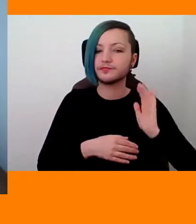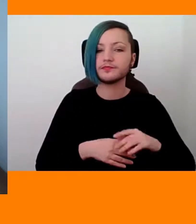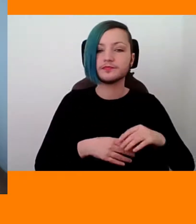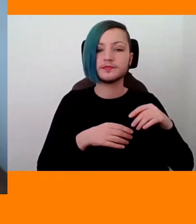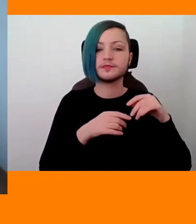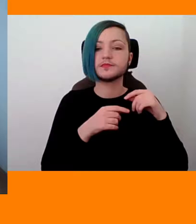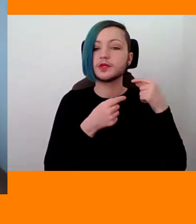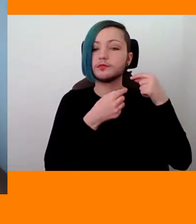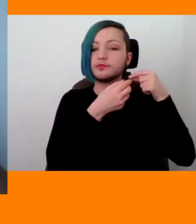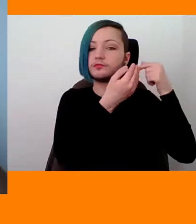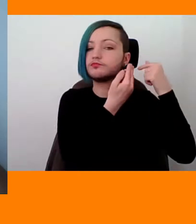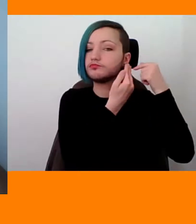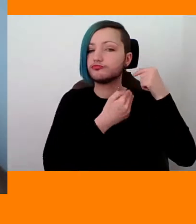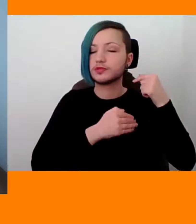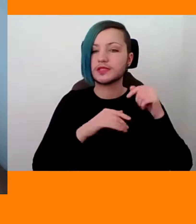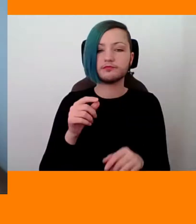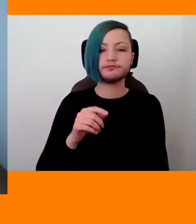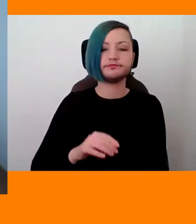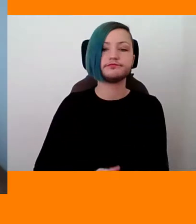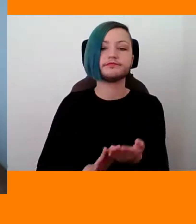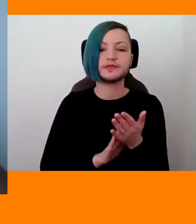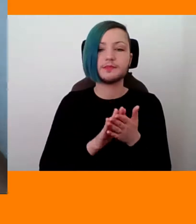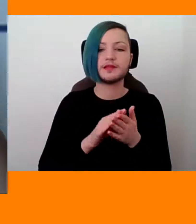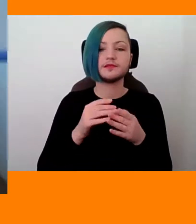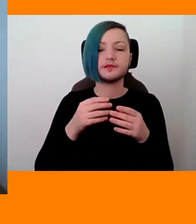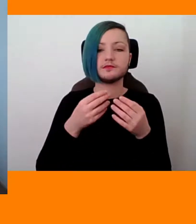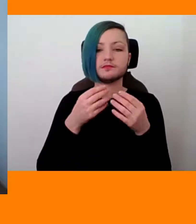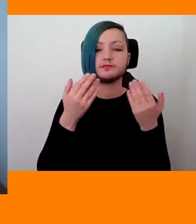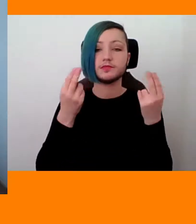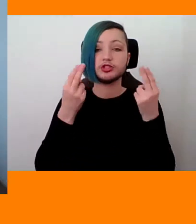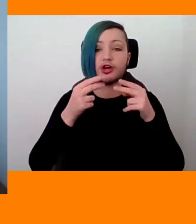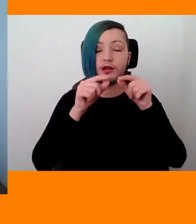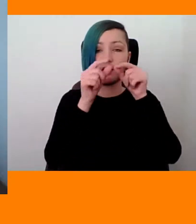down a little bit further.